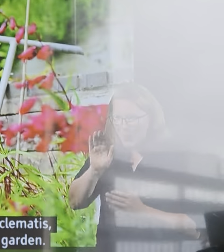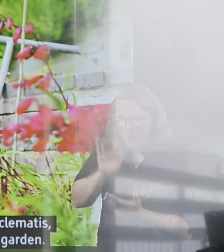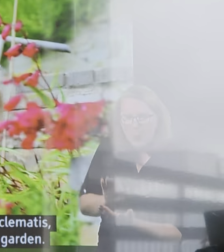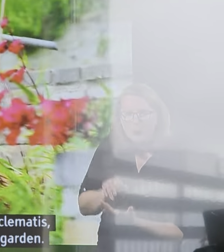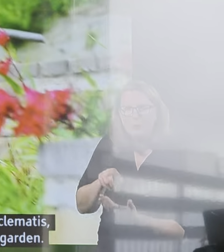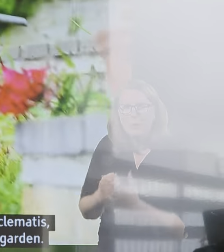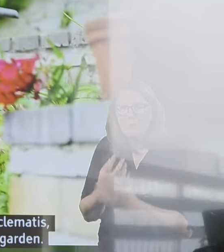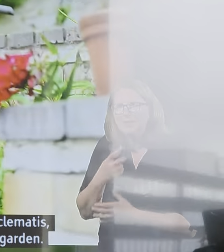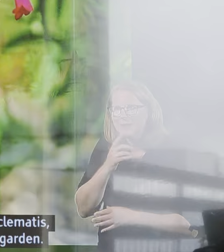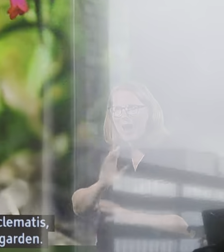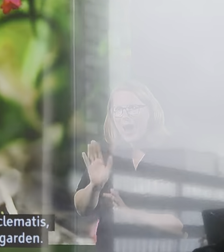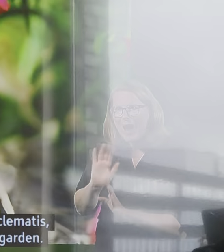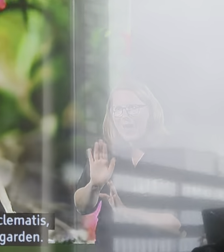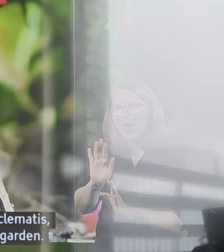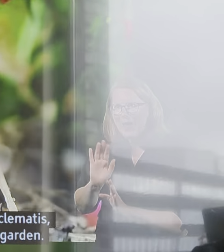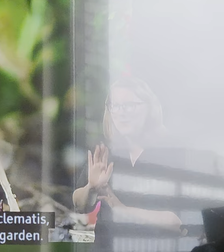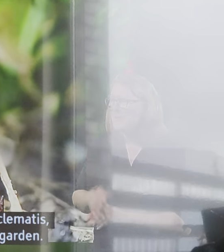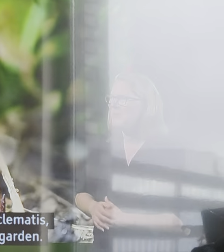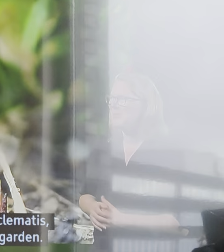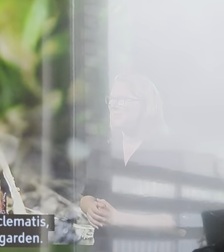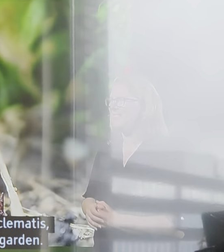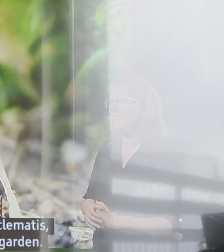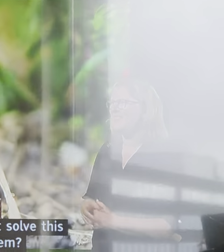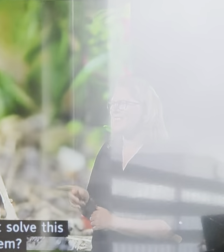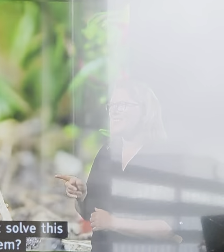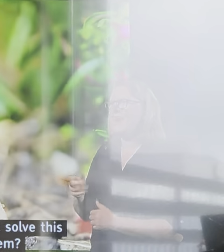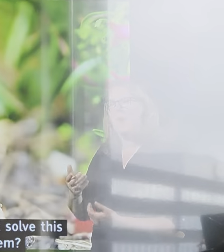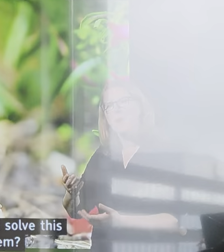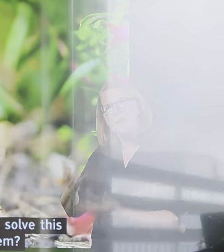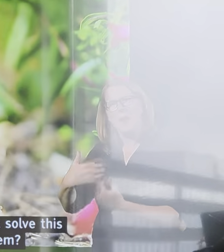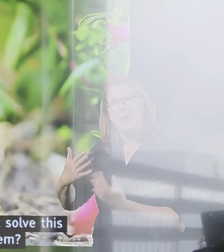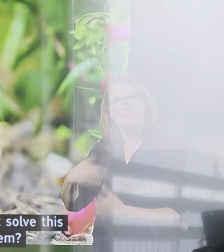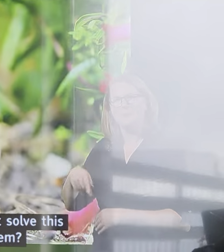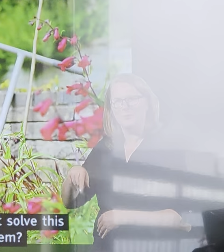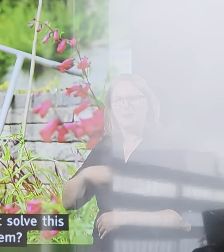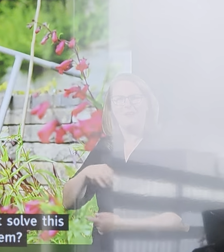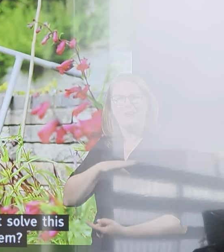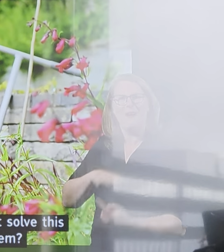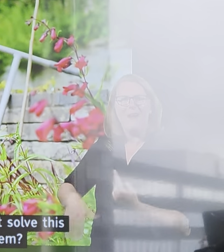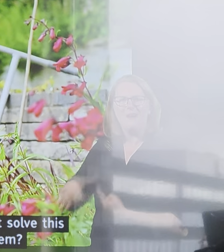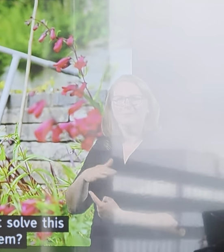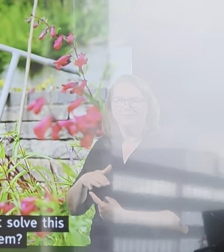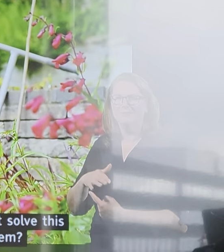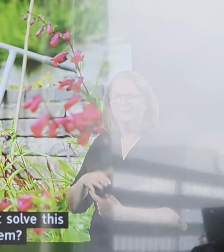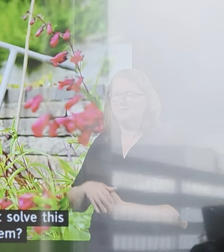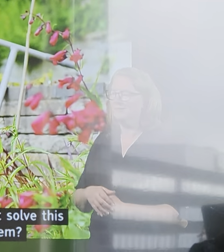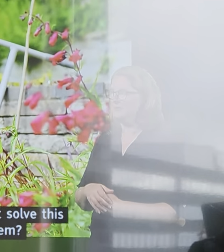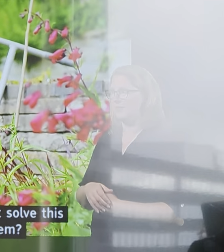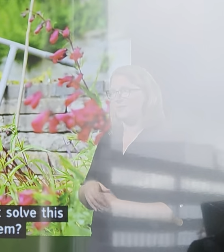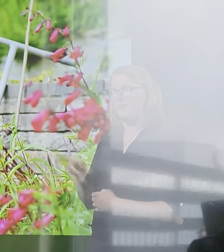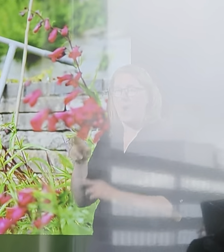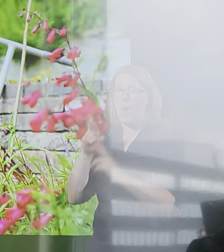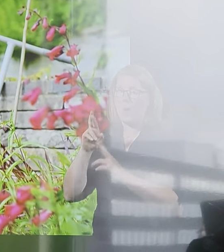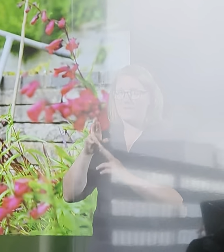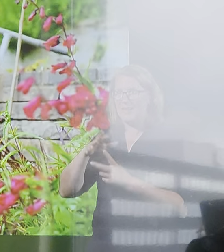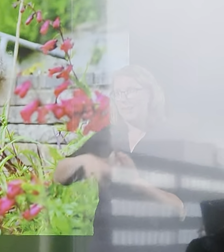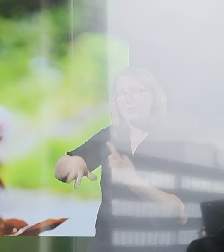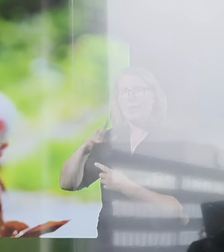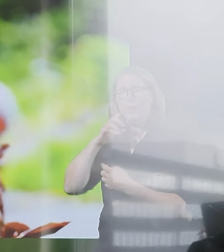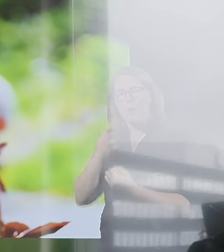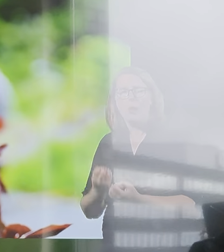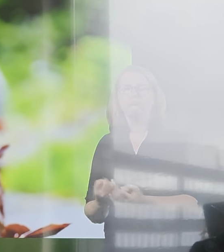say hello. Hello, clematis, welcome to my garden. So, will it or won't it solve this border problem?